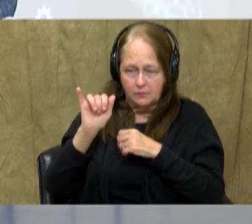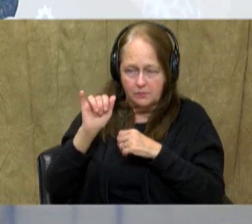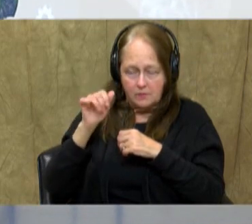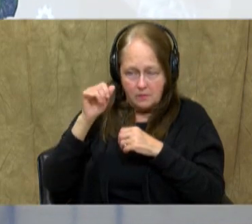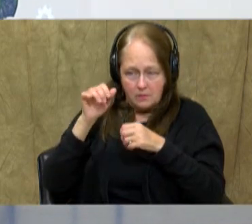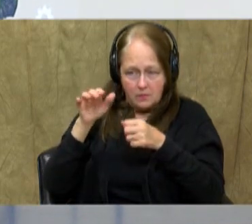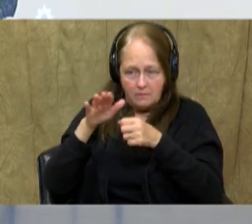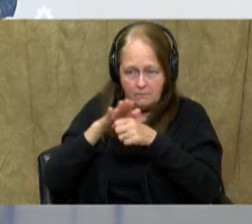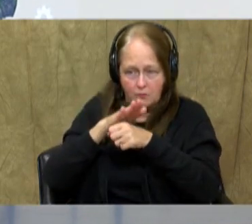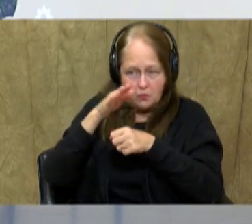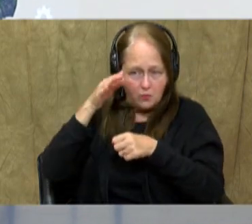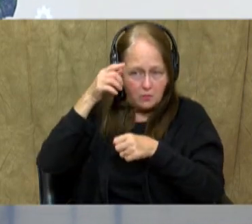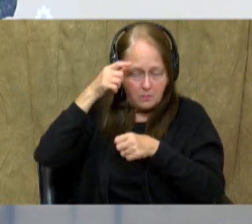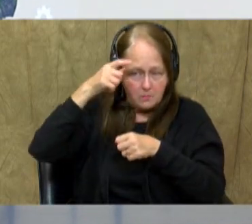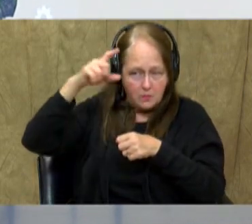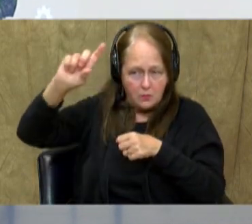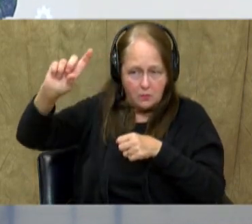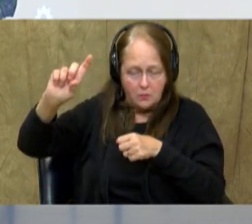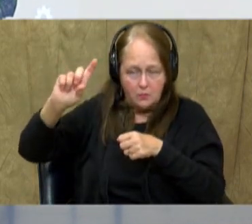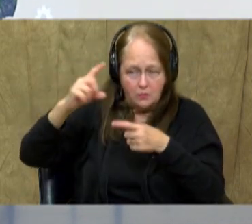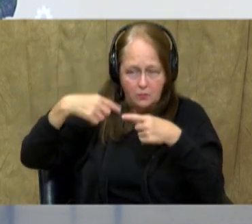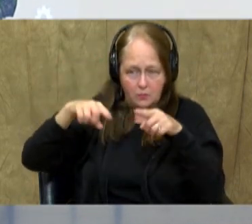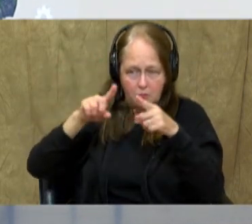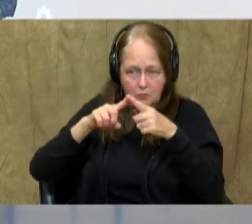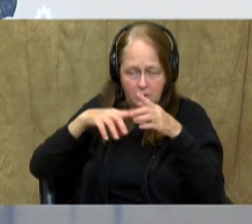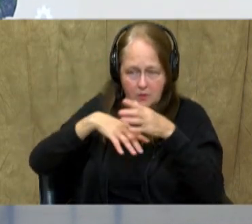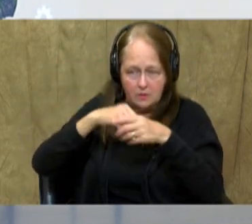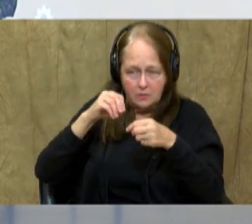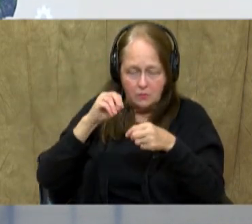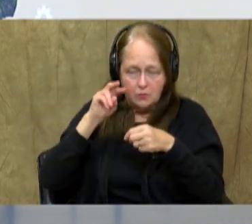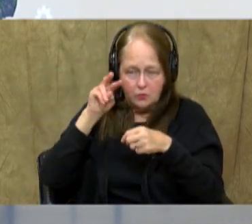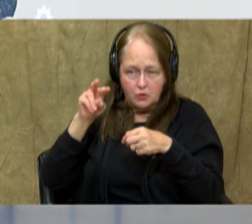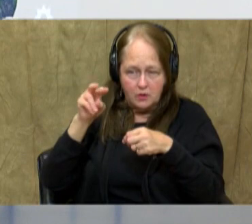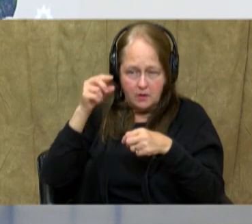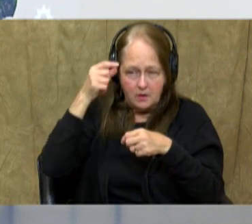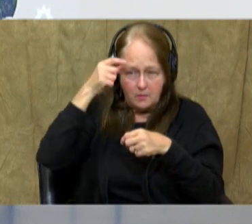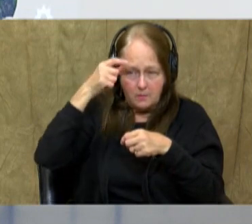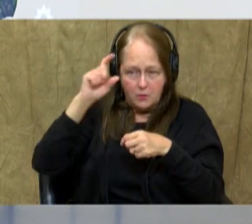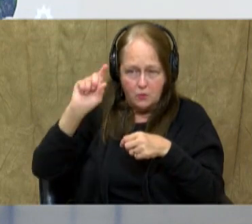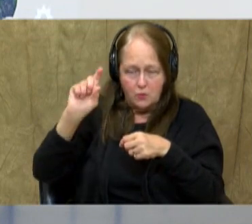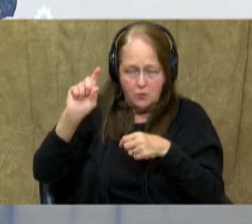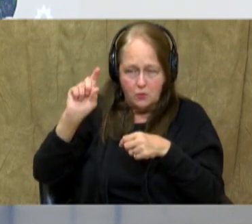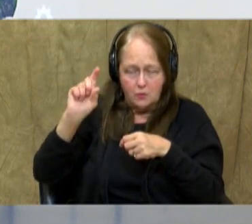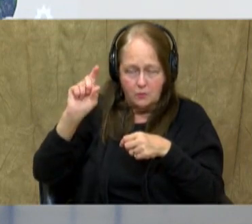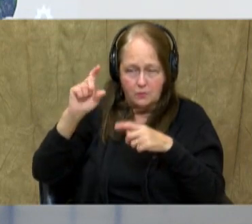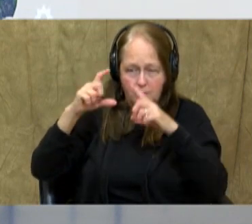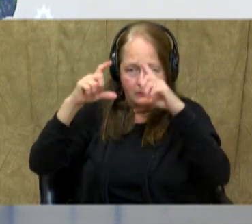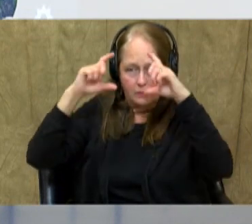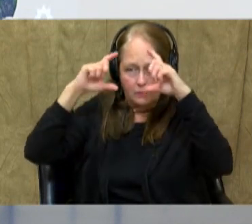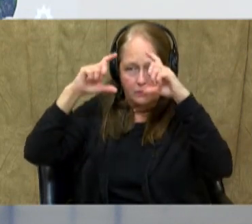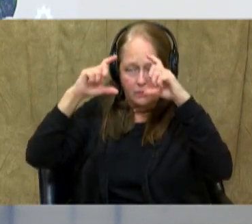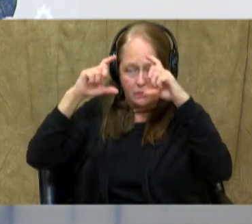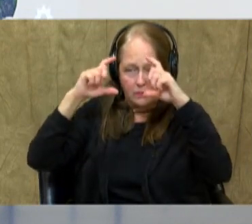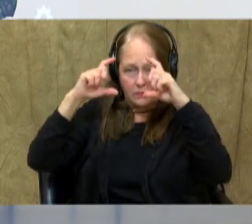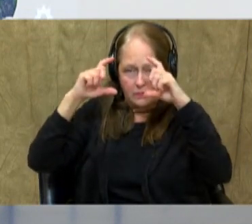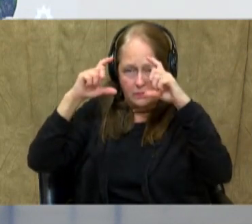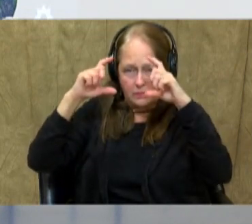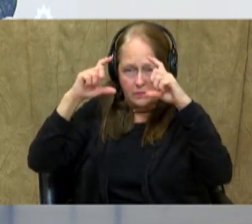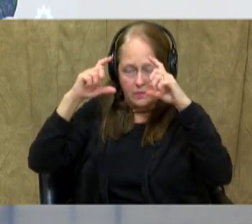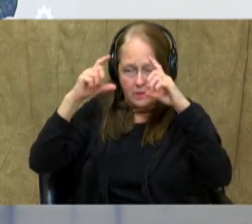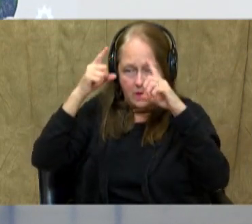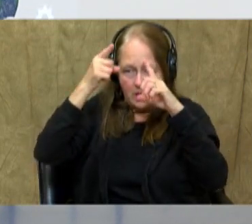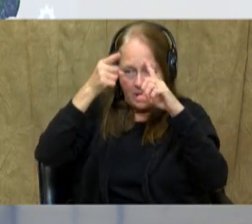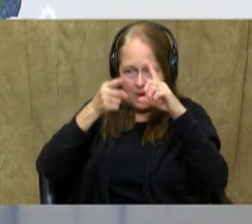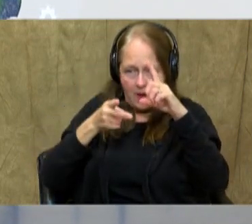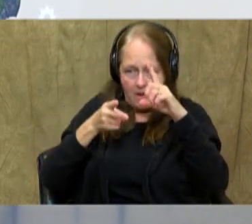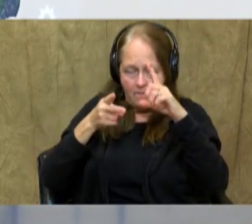moon right now. Last week, I asked you to be going outside and looking at the moon and noticing how much of it is lit. Can you see half